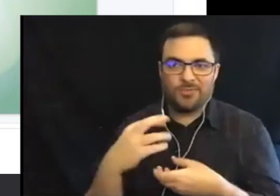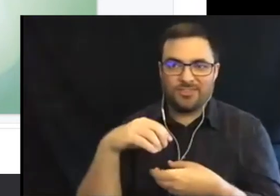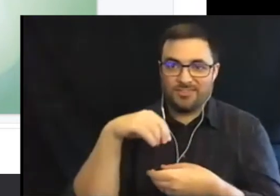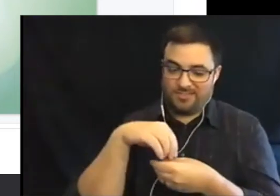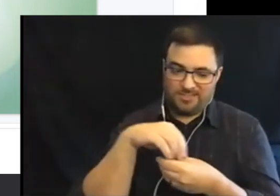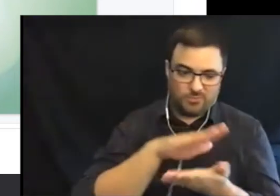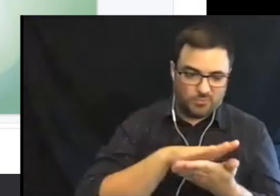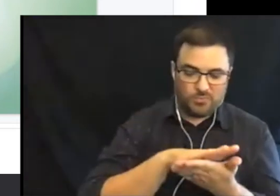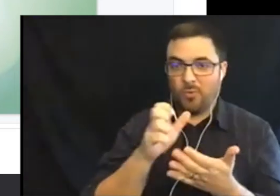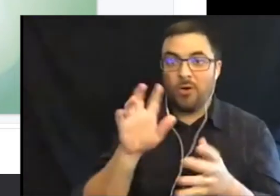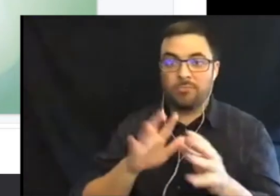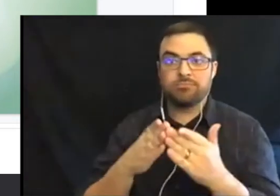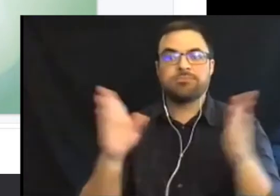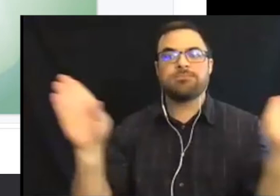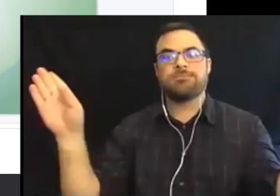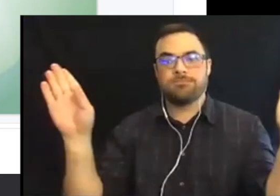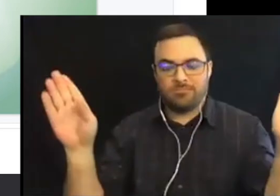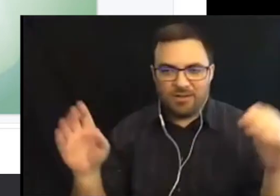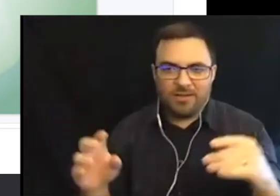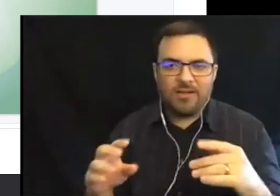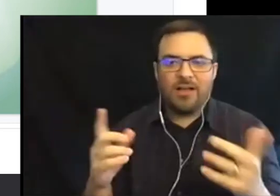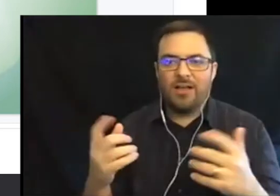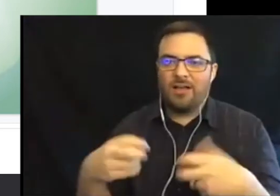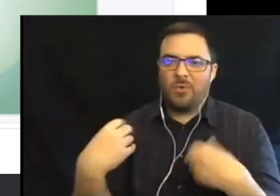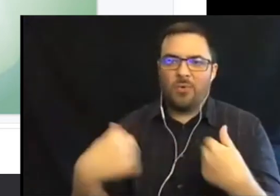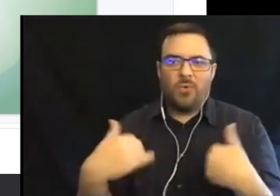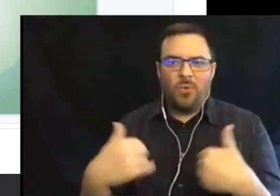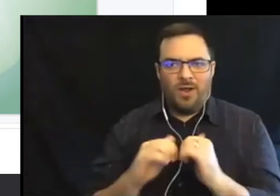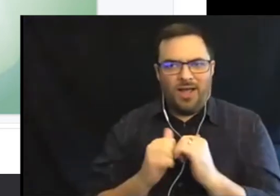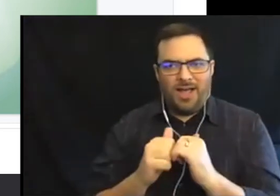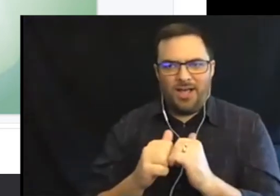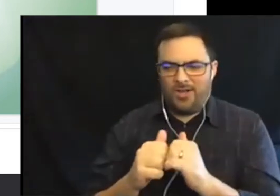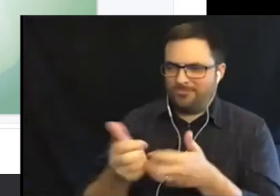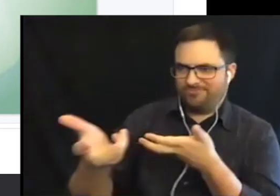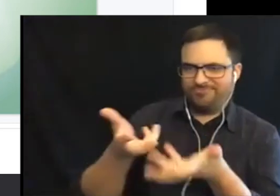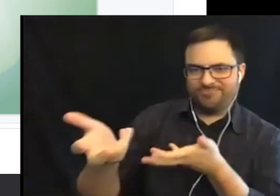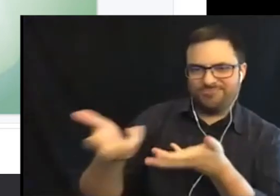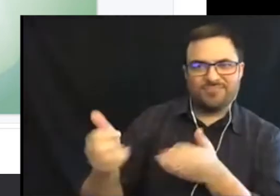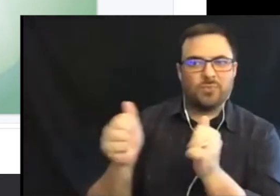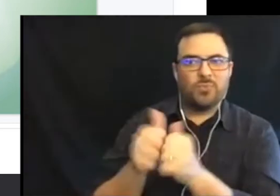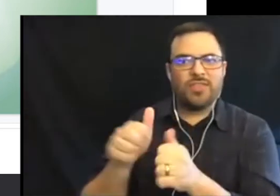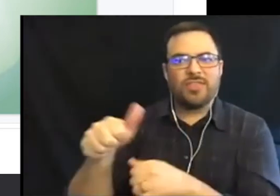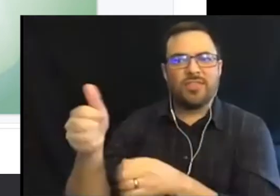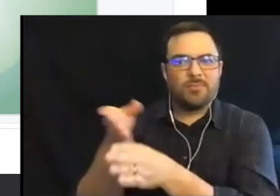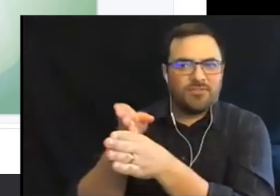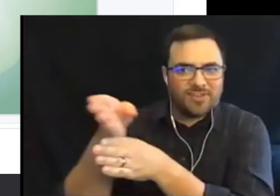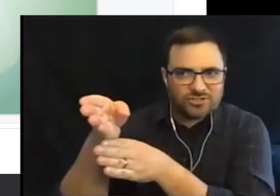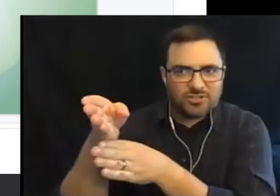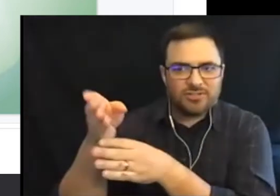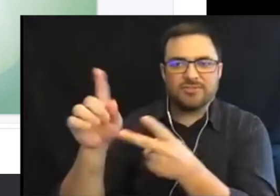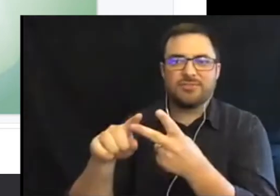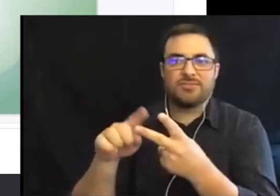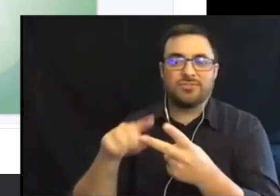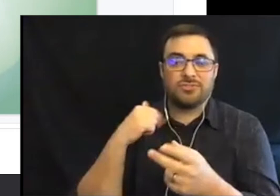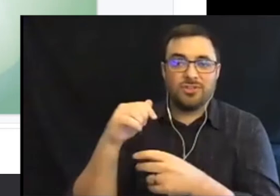district, that sometimes there is difficulty just in being able to co-plan with other deaf ed professionals. You have your